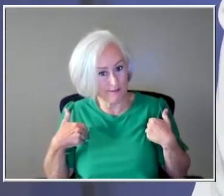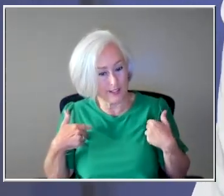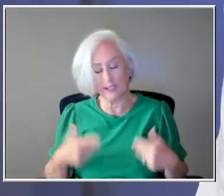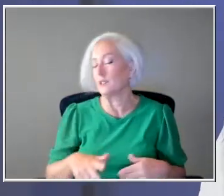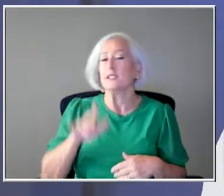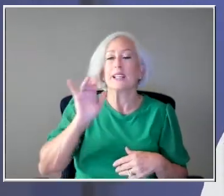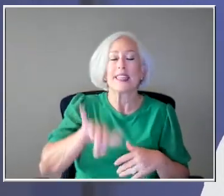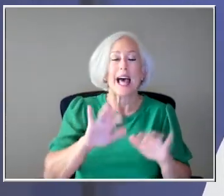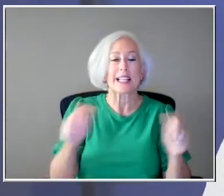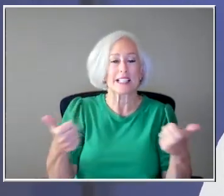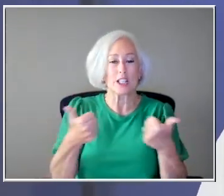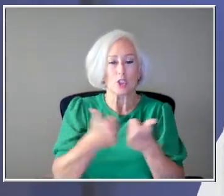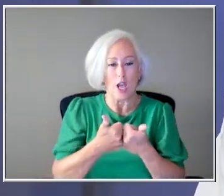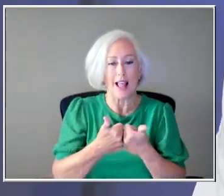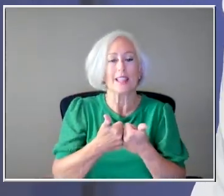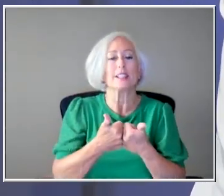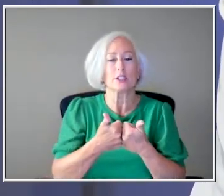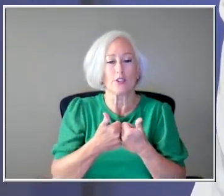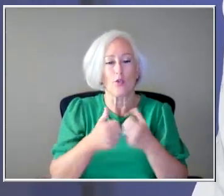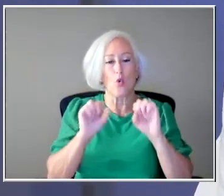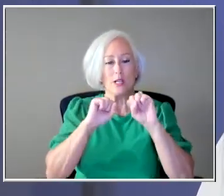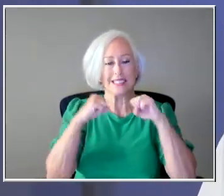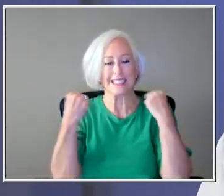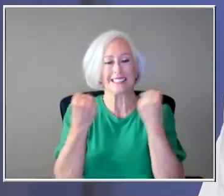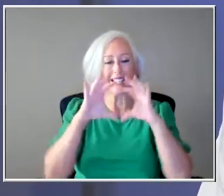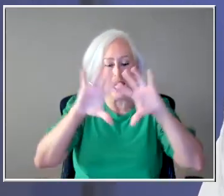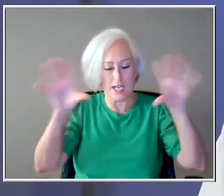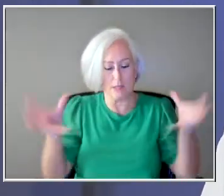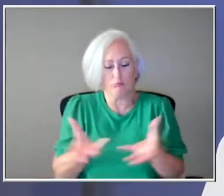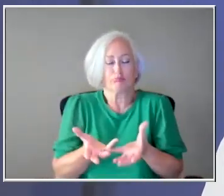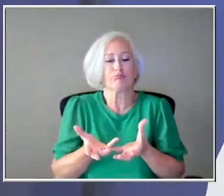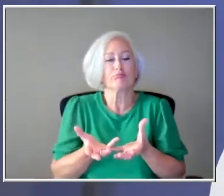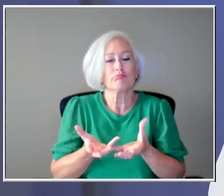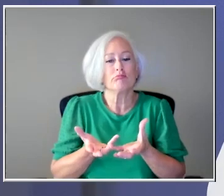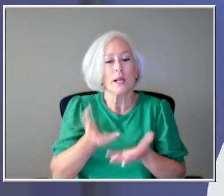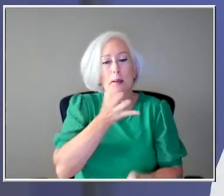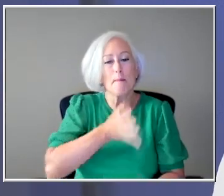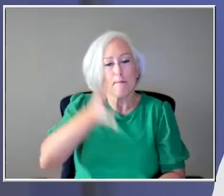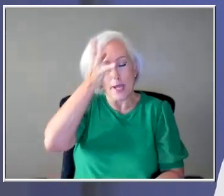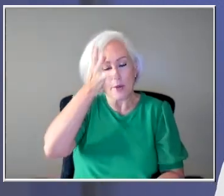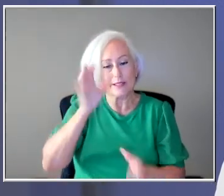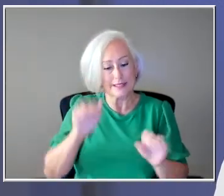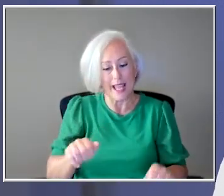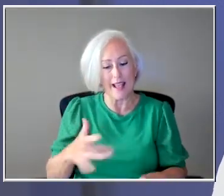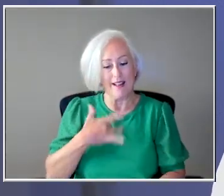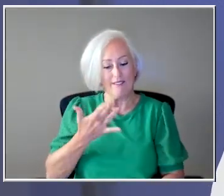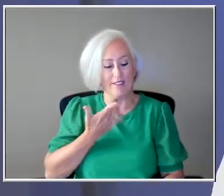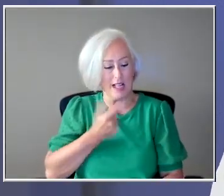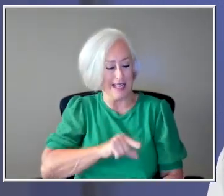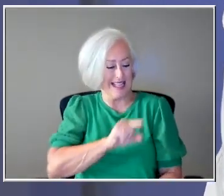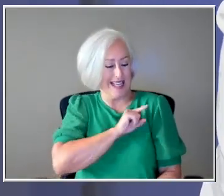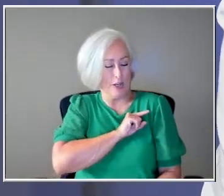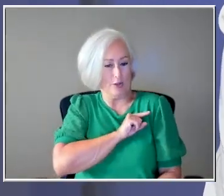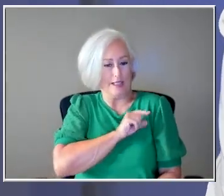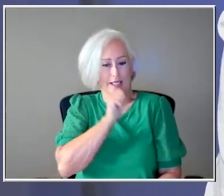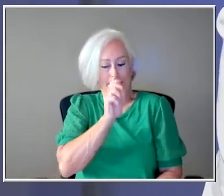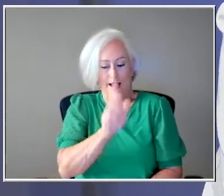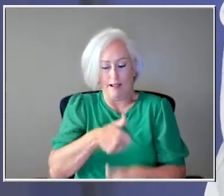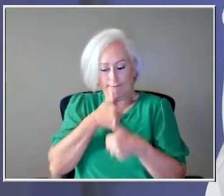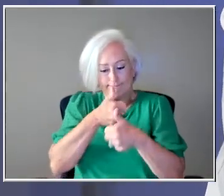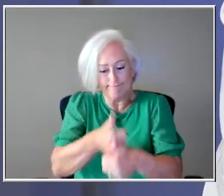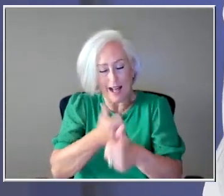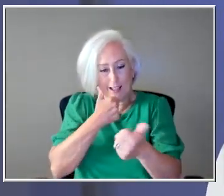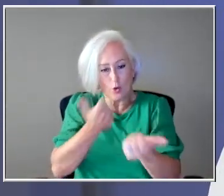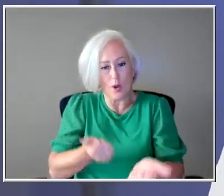a society. And I think parents can feel guilty about not following recommendations, where the